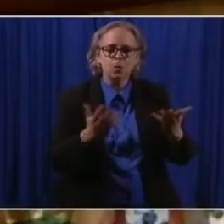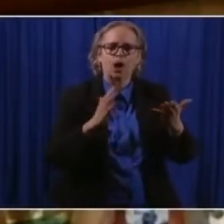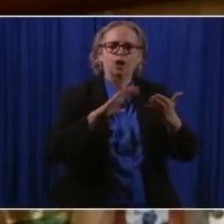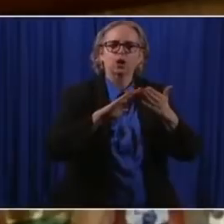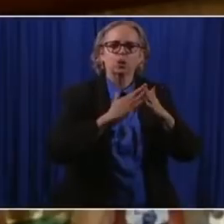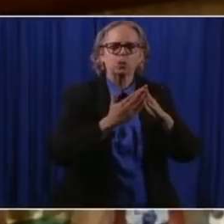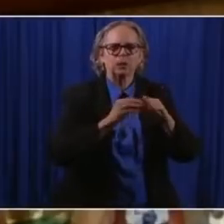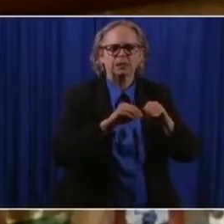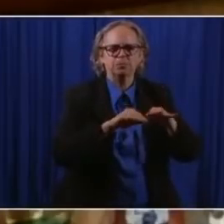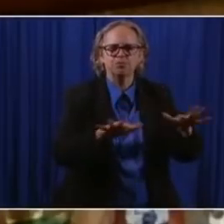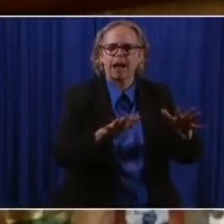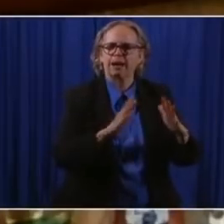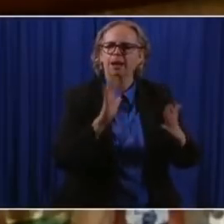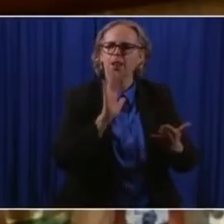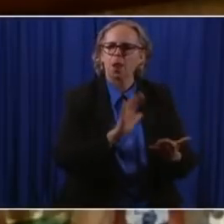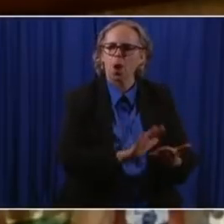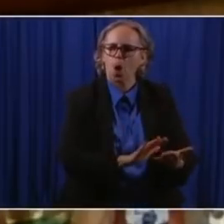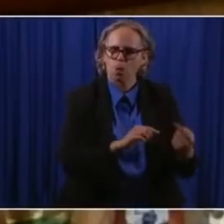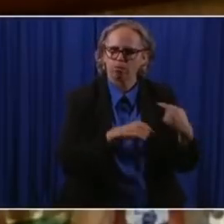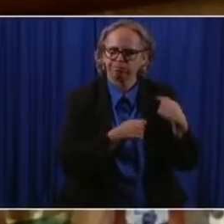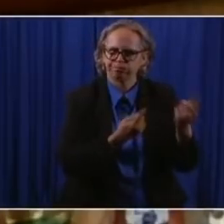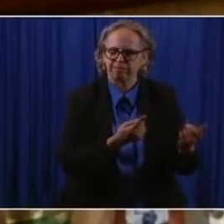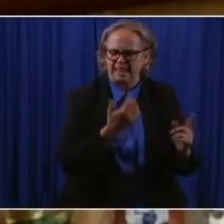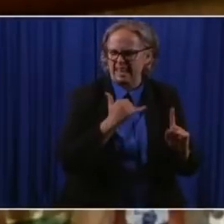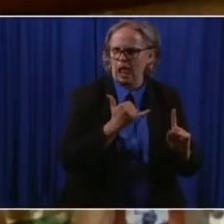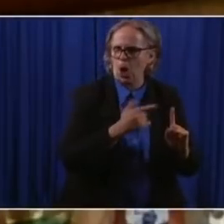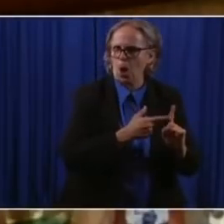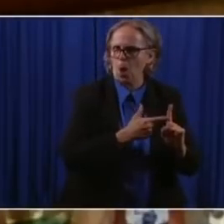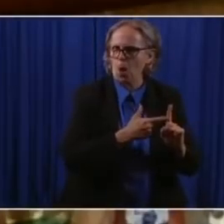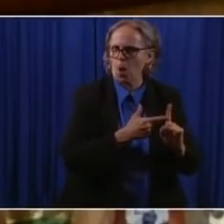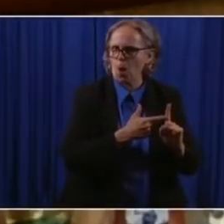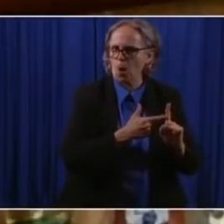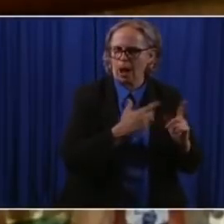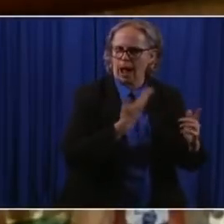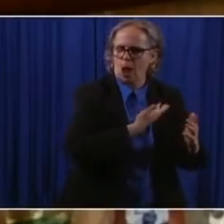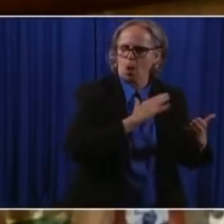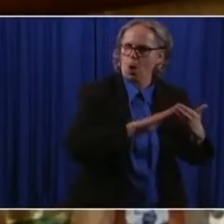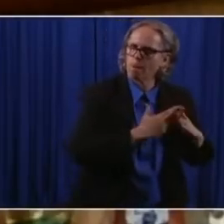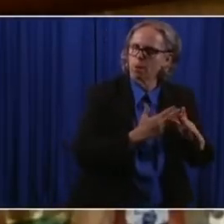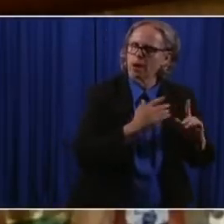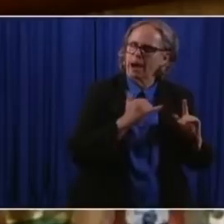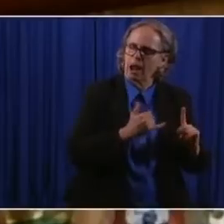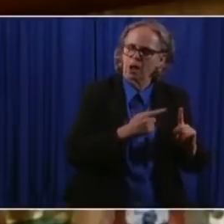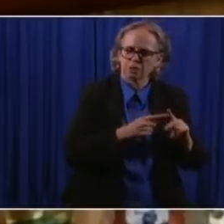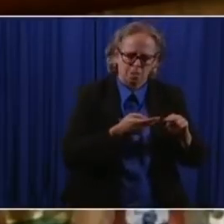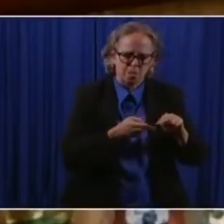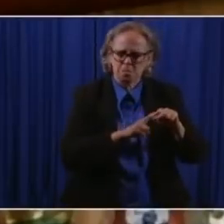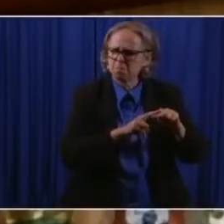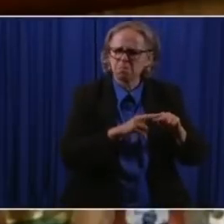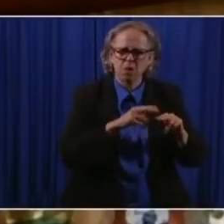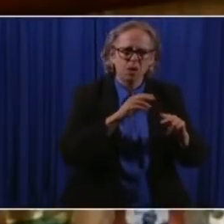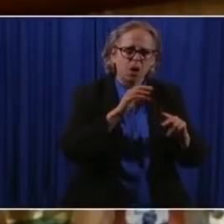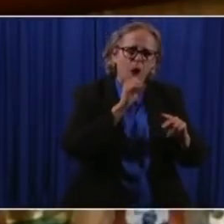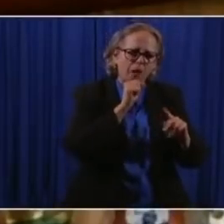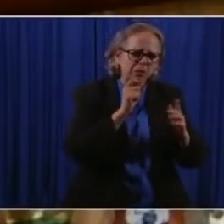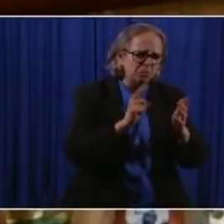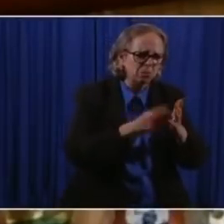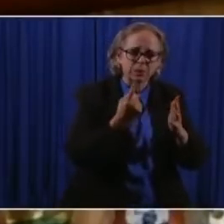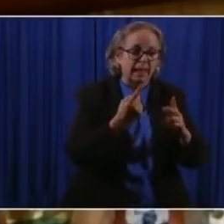level 1 county for several weeks, and we're just very briefly a level 2 county. But, I understand